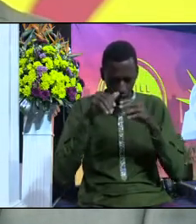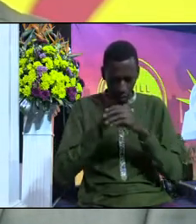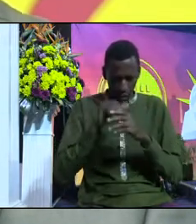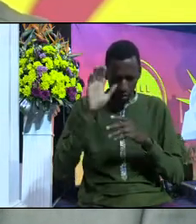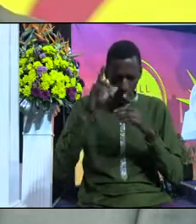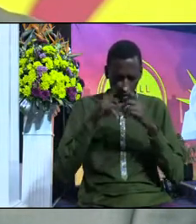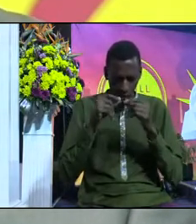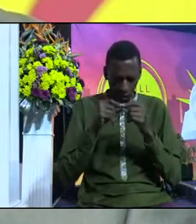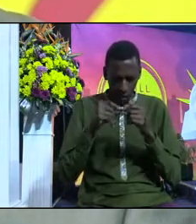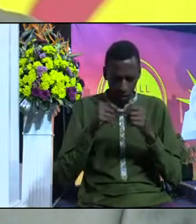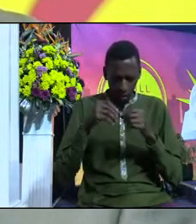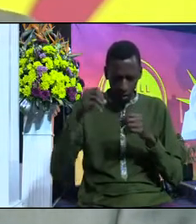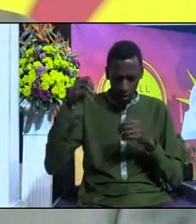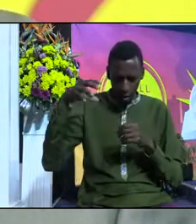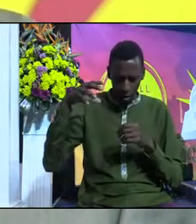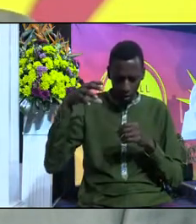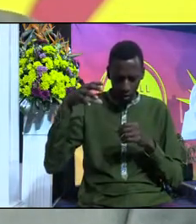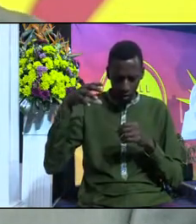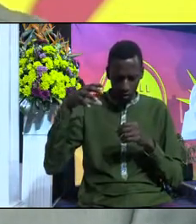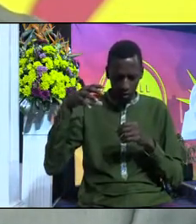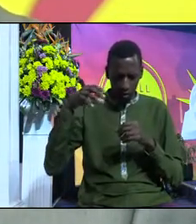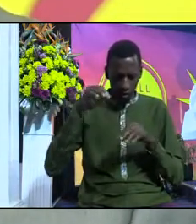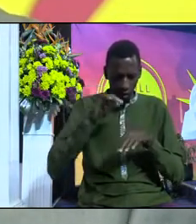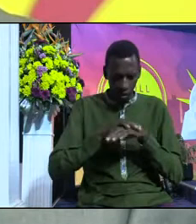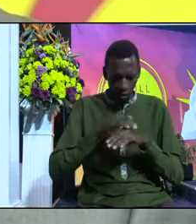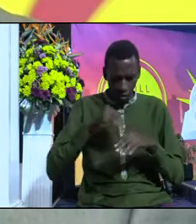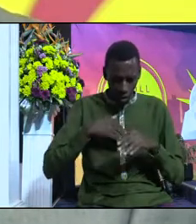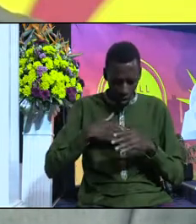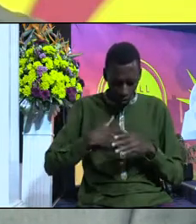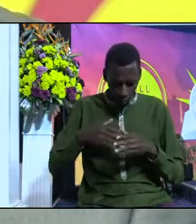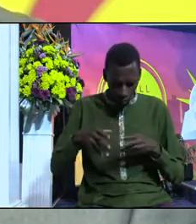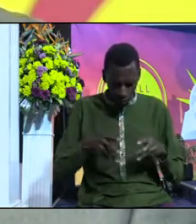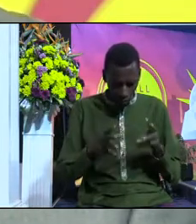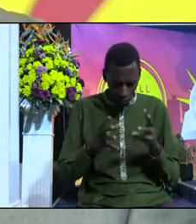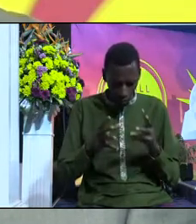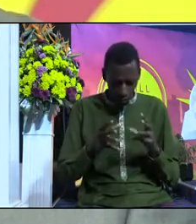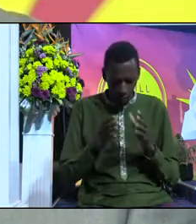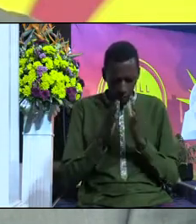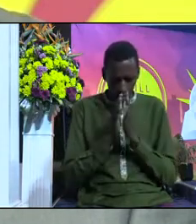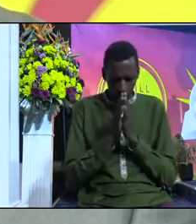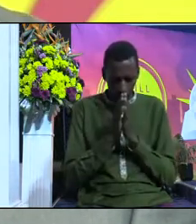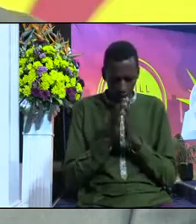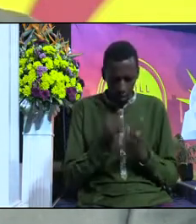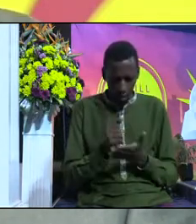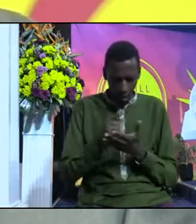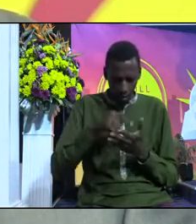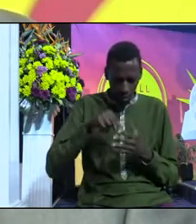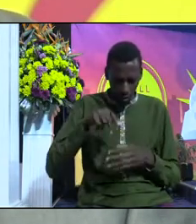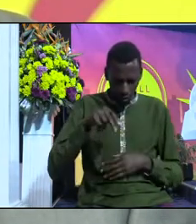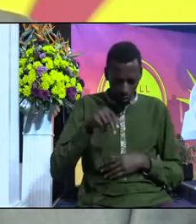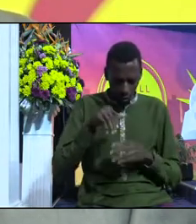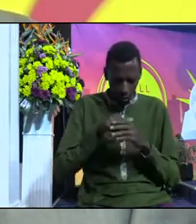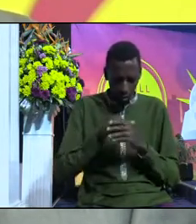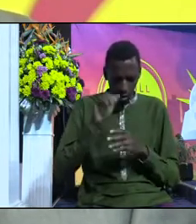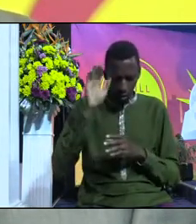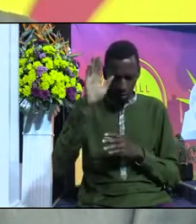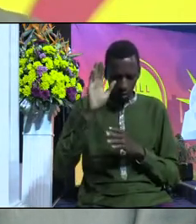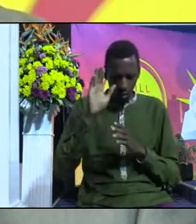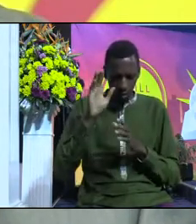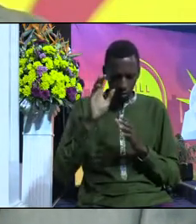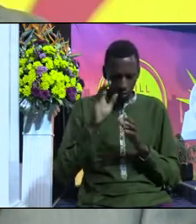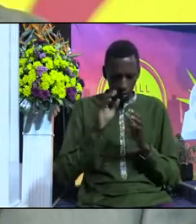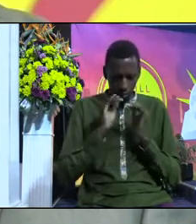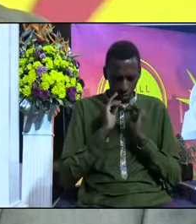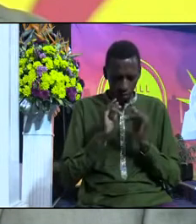light to shed it to our path. Now, Lord, we pray that you help us to walk in the instructions that have come our